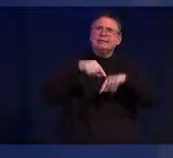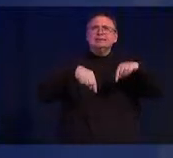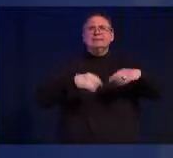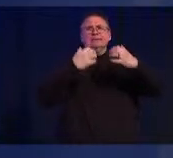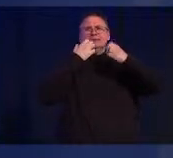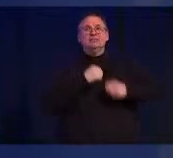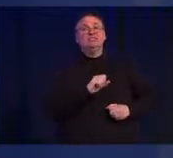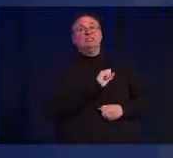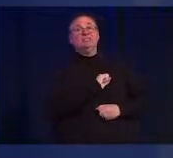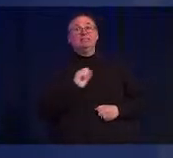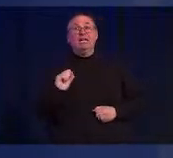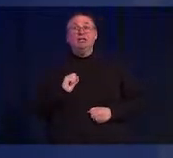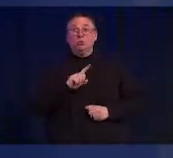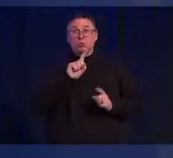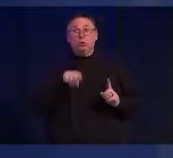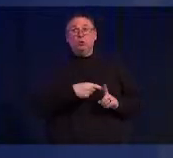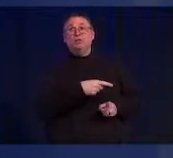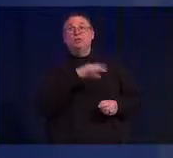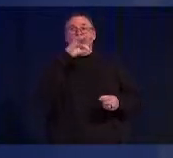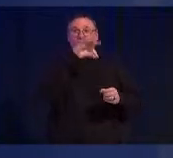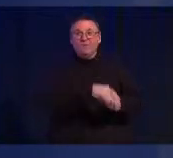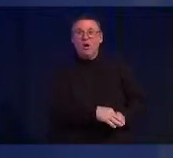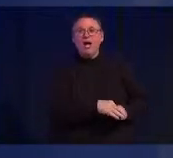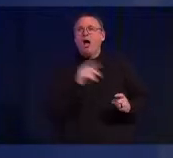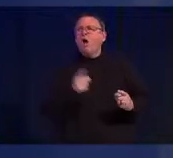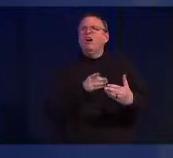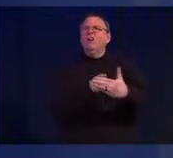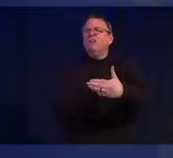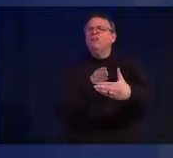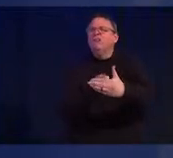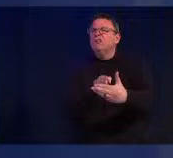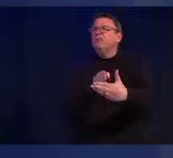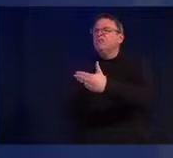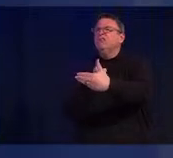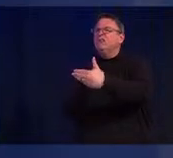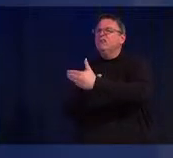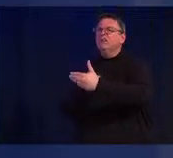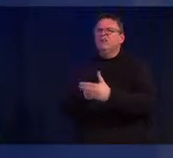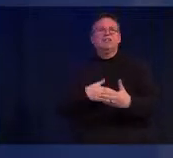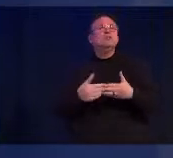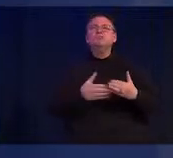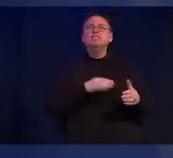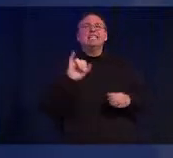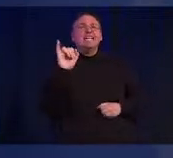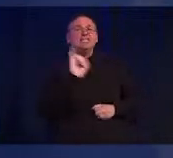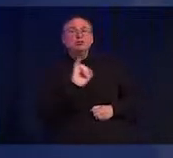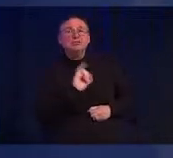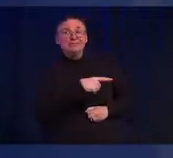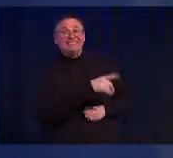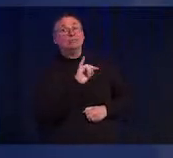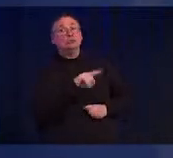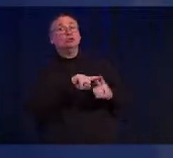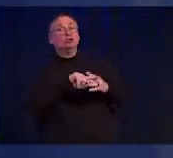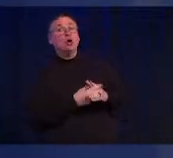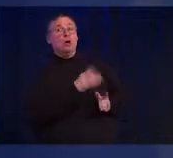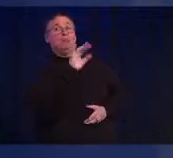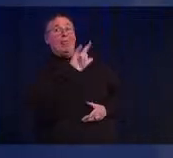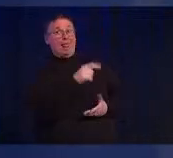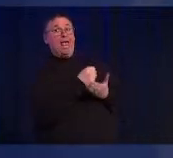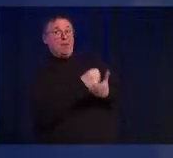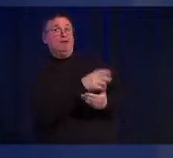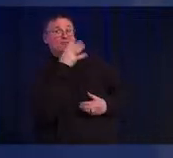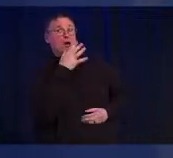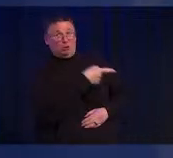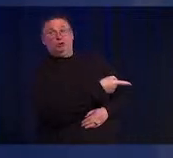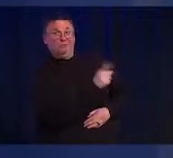when he always voted against the farmers, whether it was an insurance bill, and did you ever introduce a bill that would have helped farmers? He was there in D.C. as an